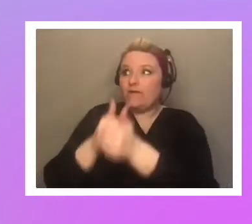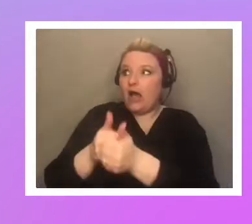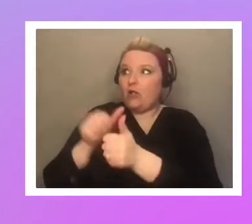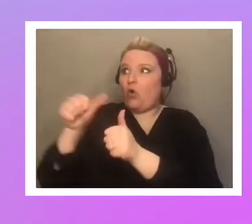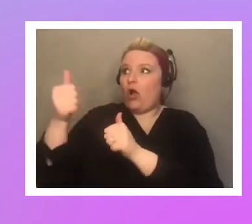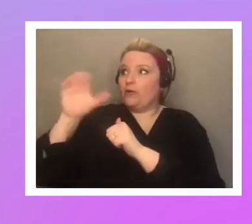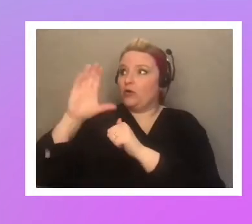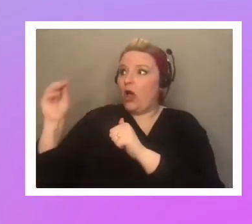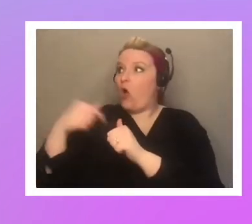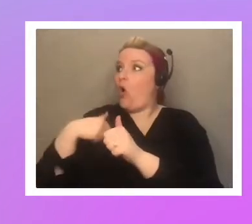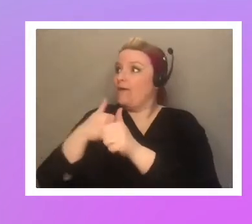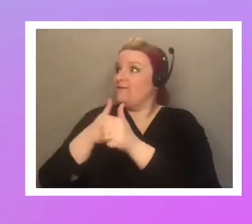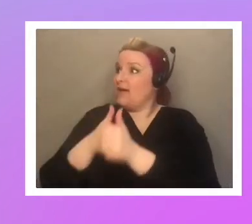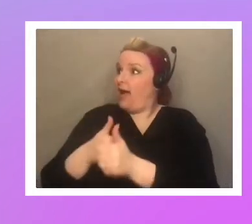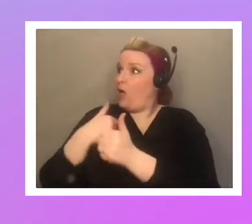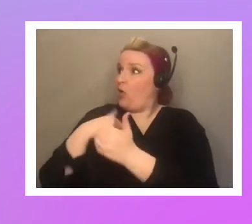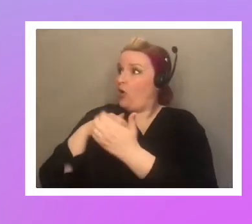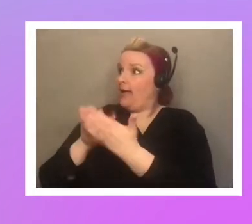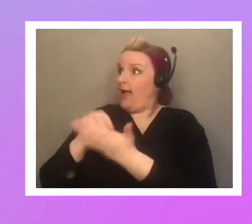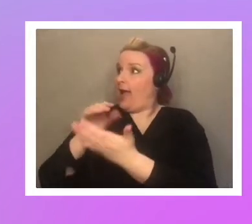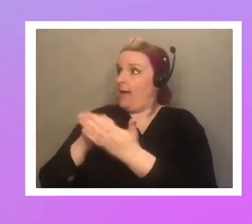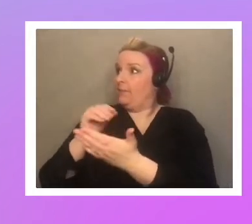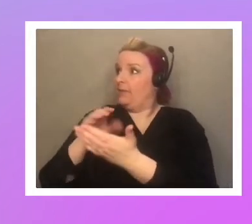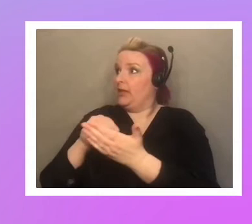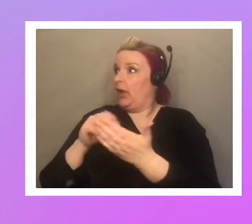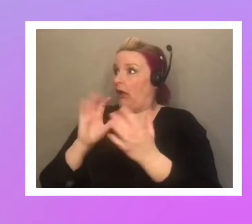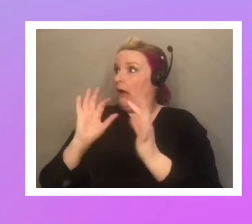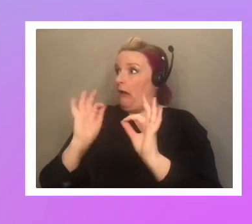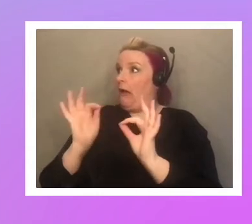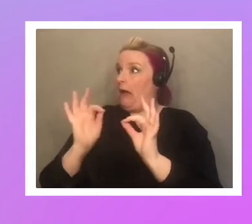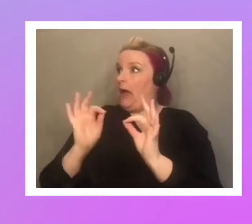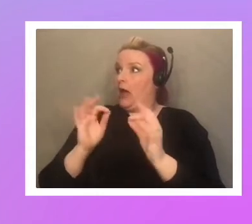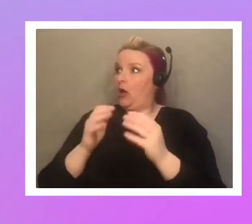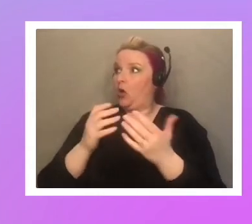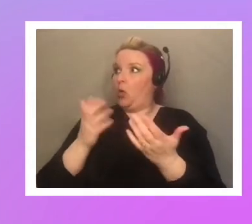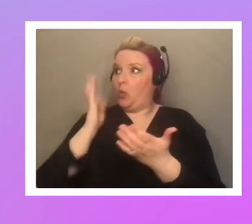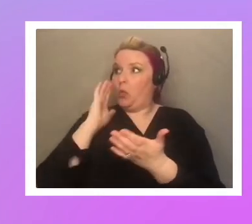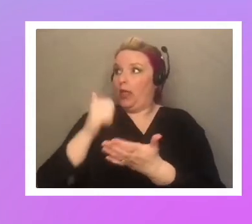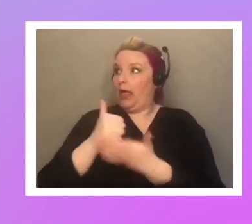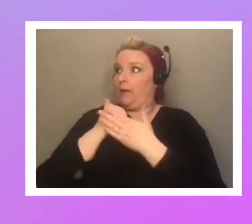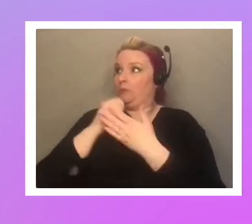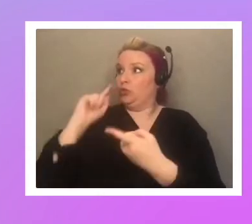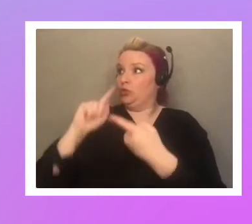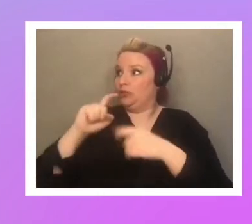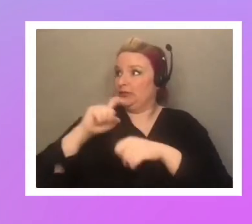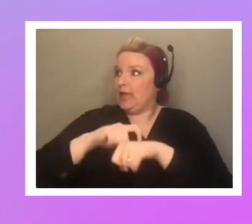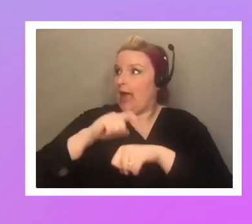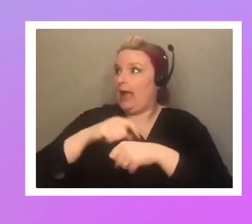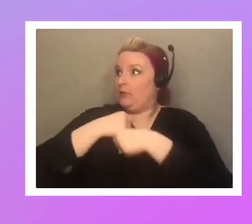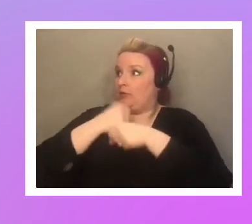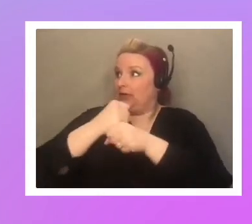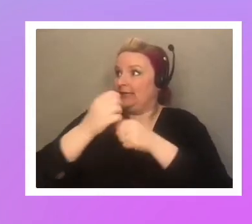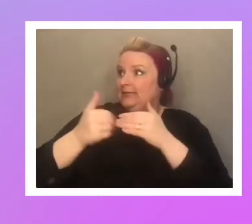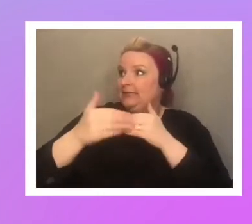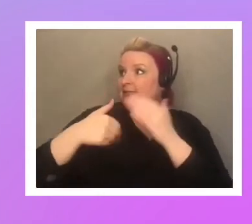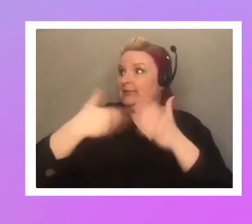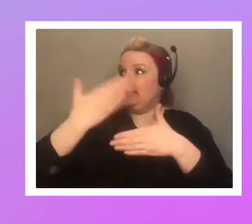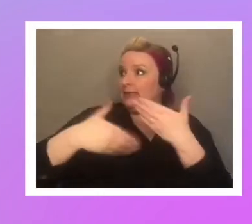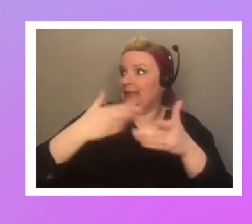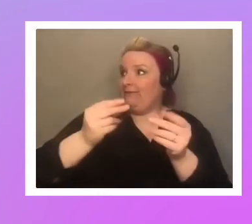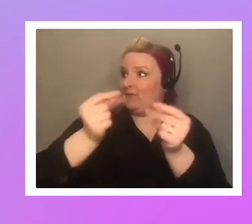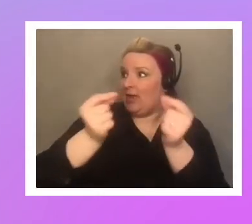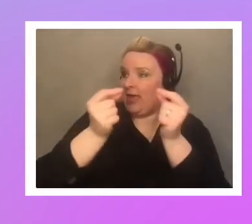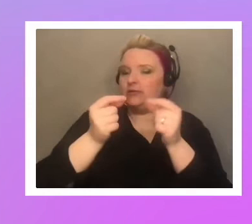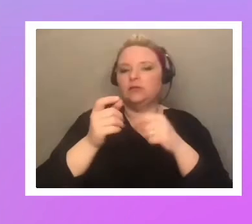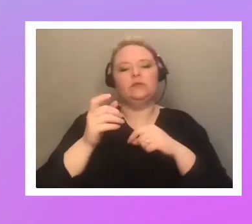doing to try to get on the fast track to produce your project. Make sure that you